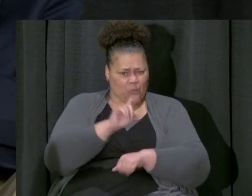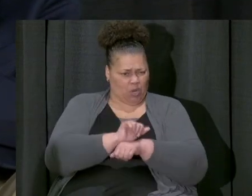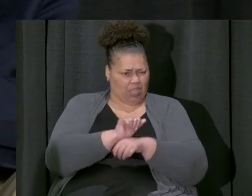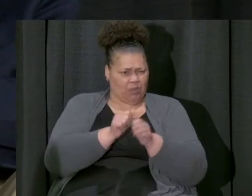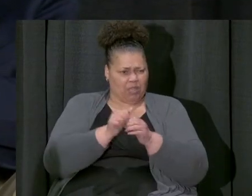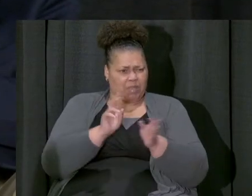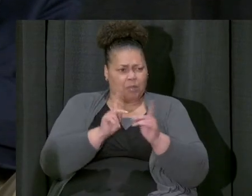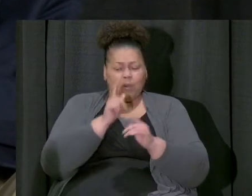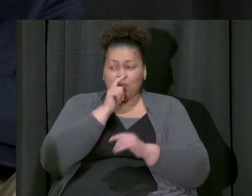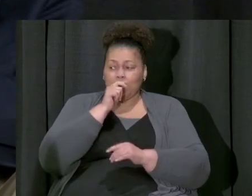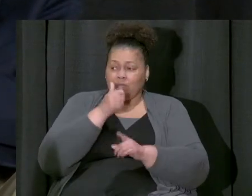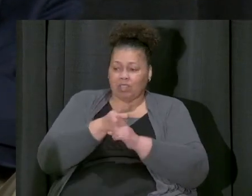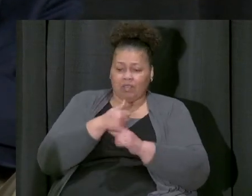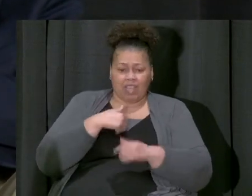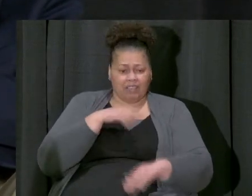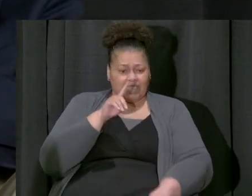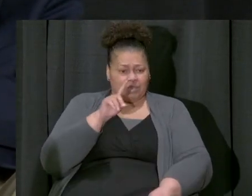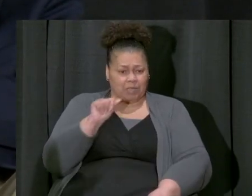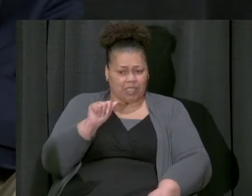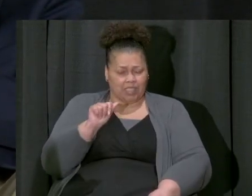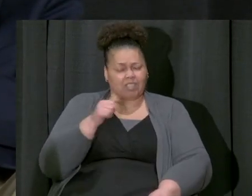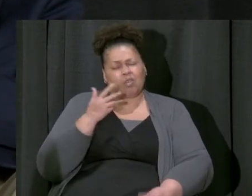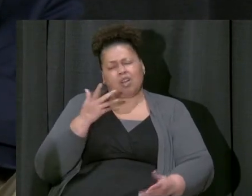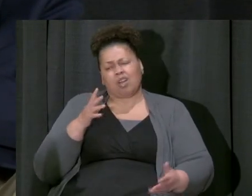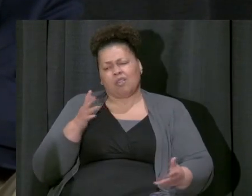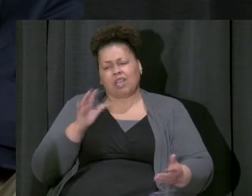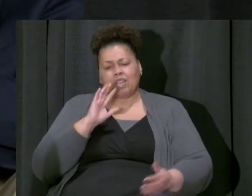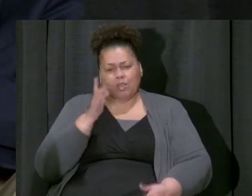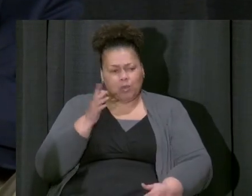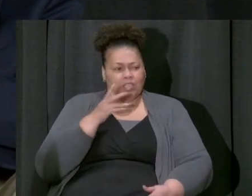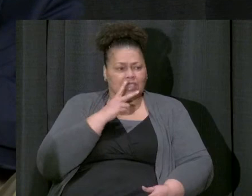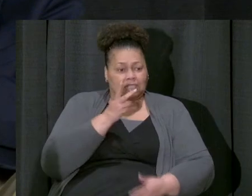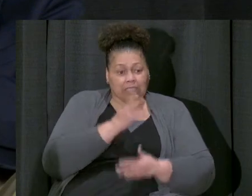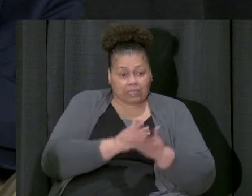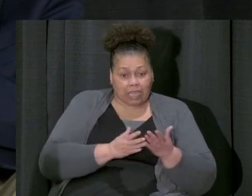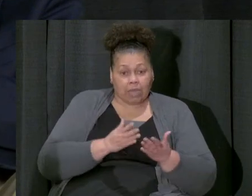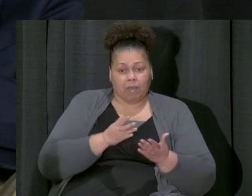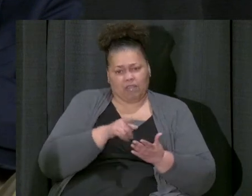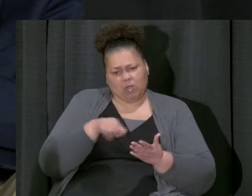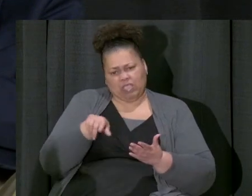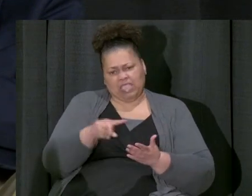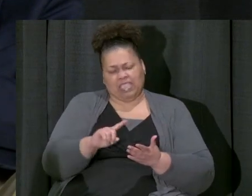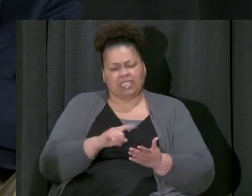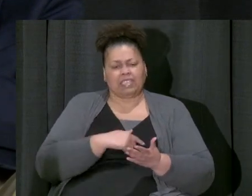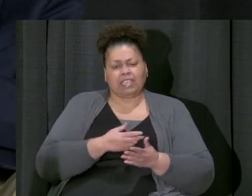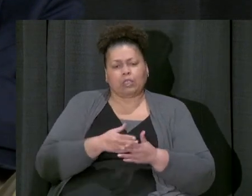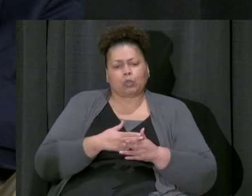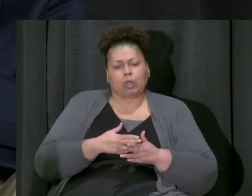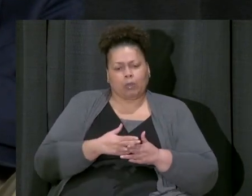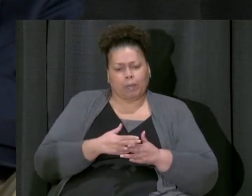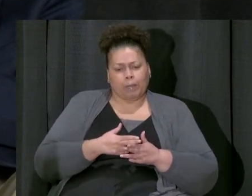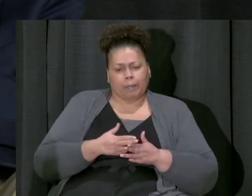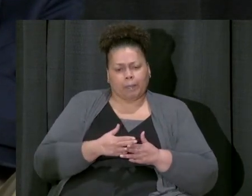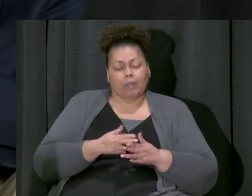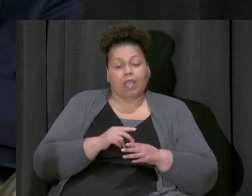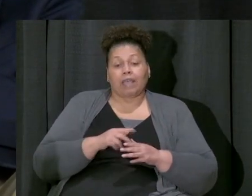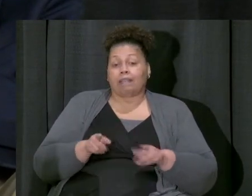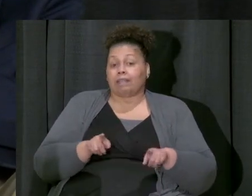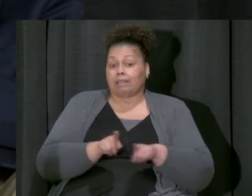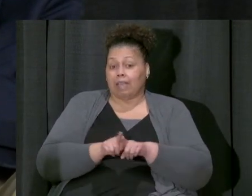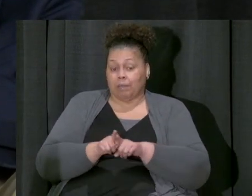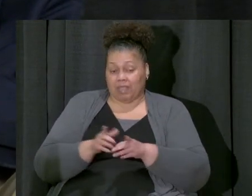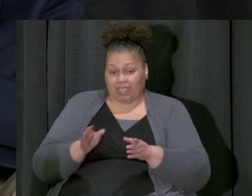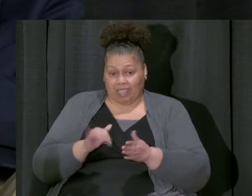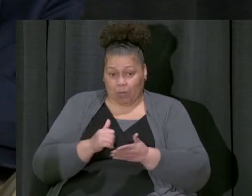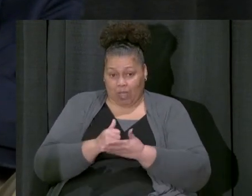be able to tap these. So already we're going to be seeing some of these things in the short run. And then in the same things that will help us